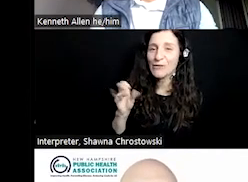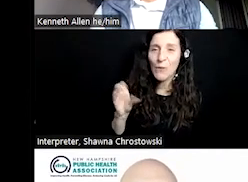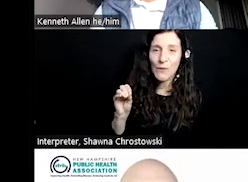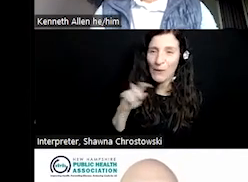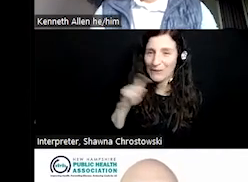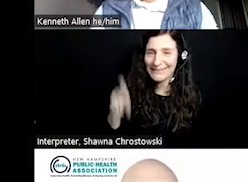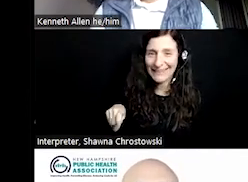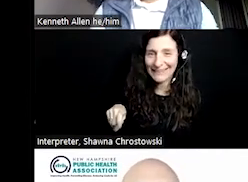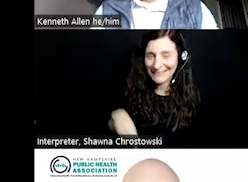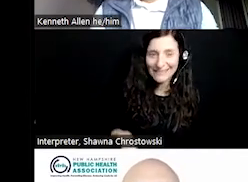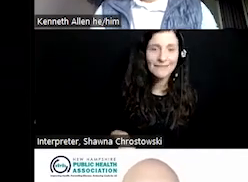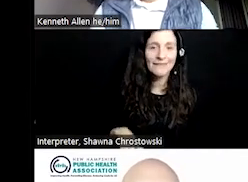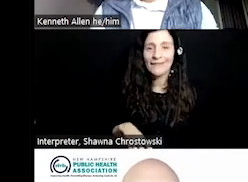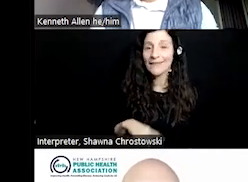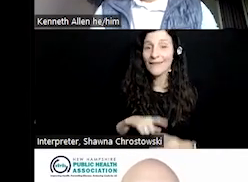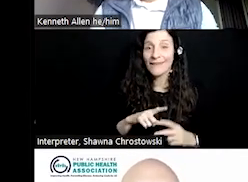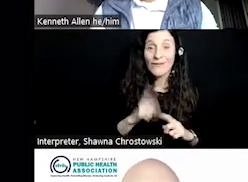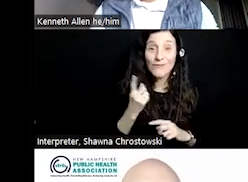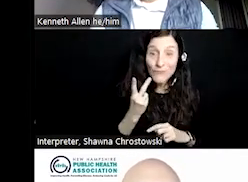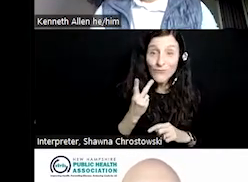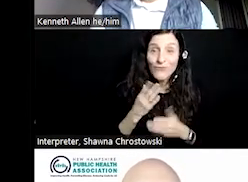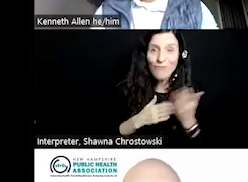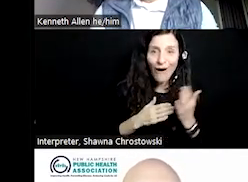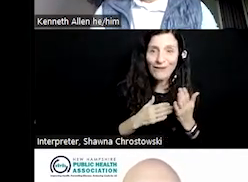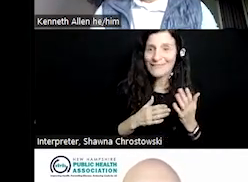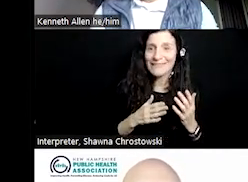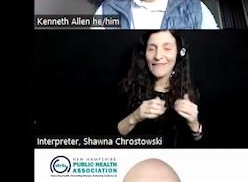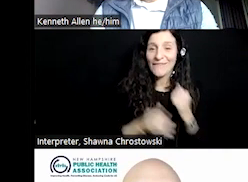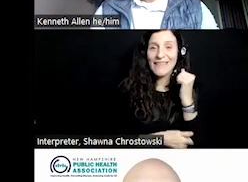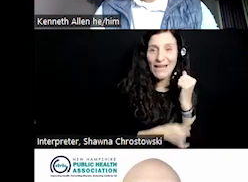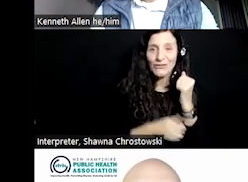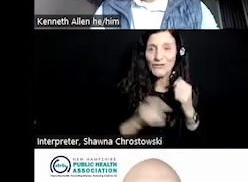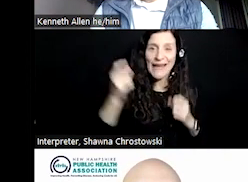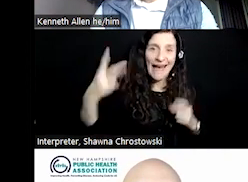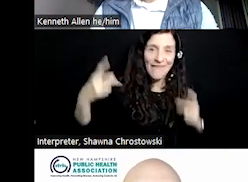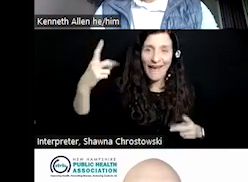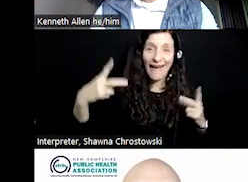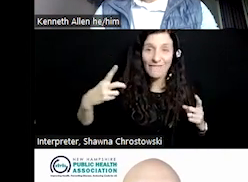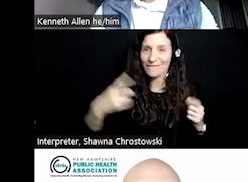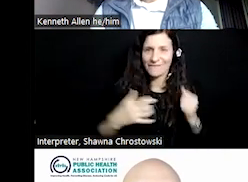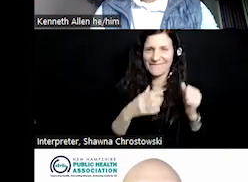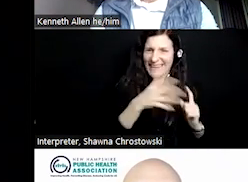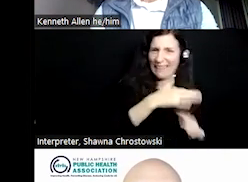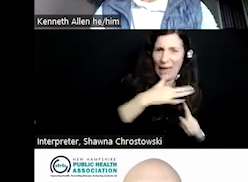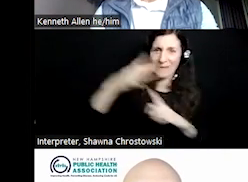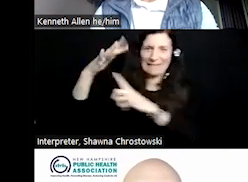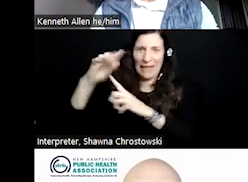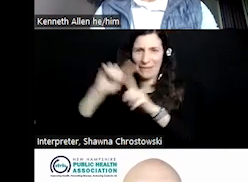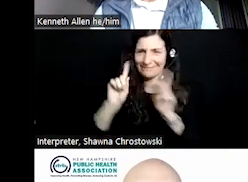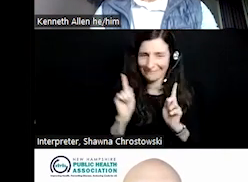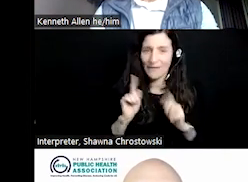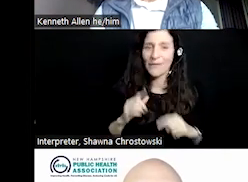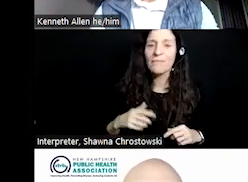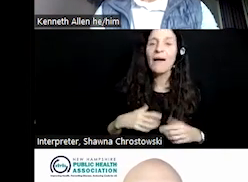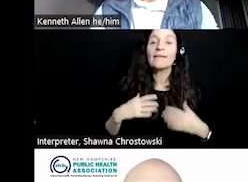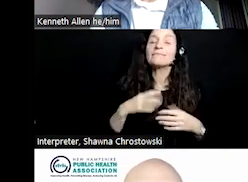2 extremes of our country, climate-wise and all sorts of ways. My learning objective is to describe health